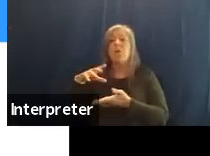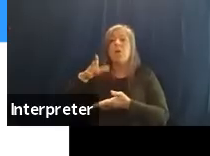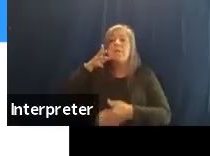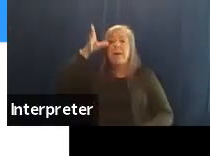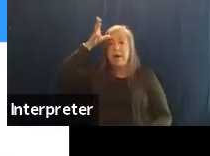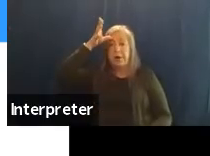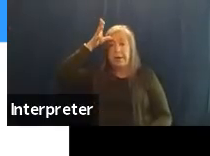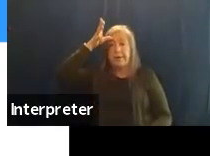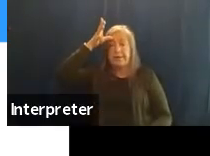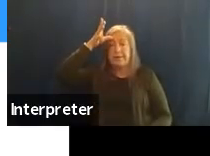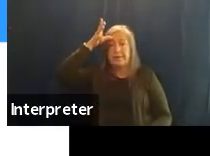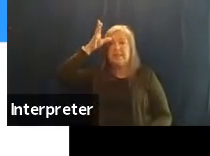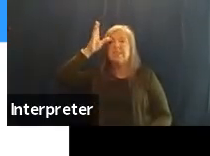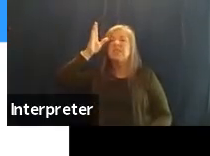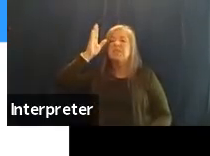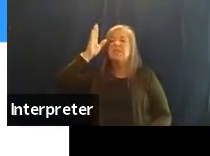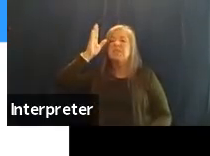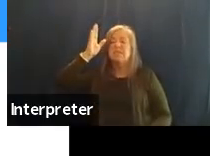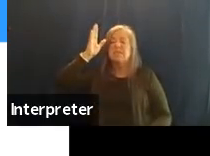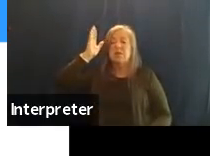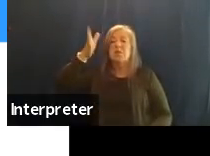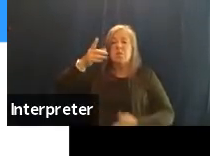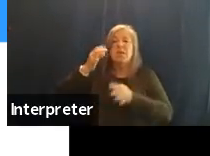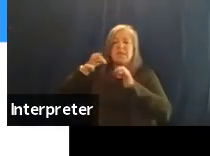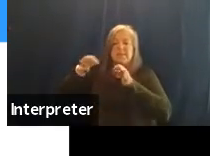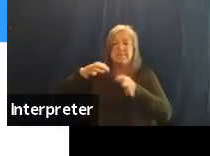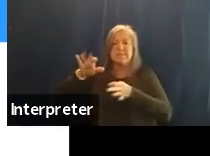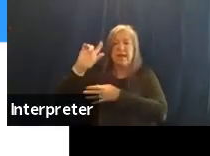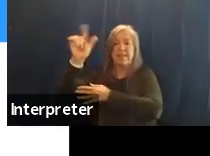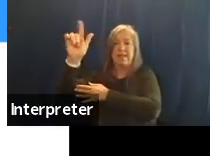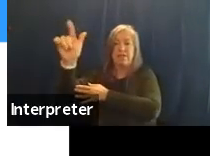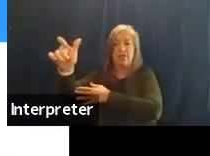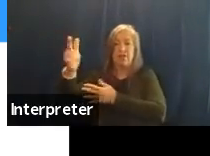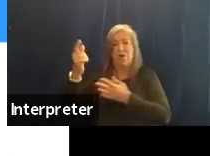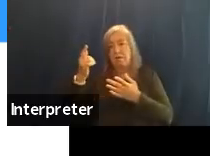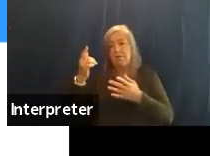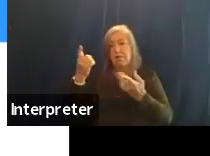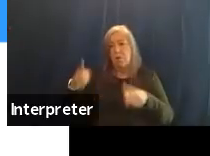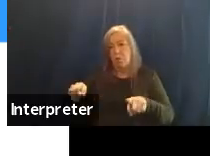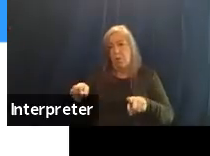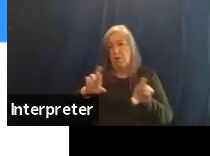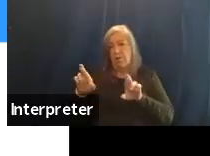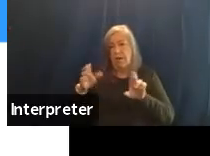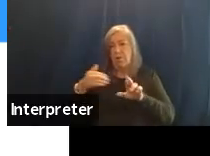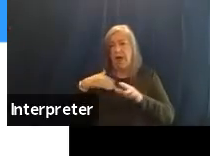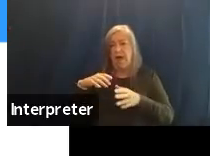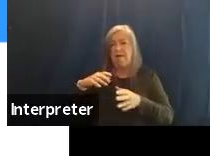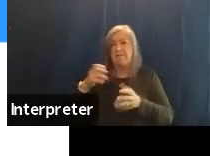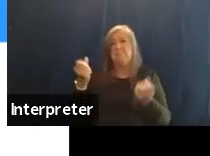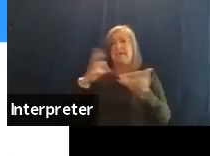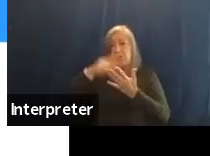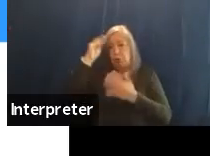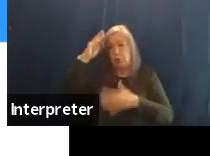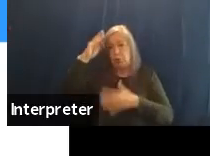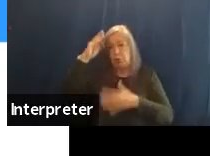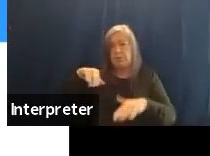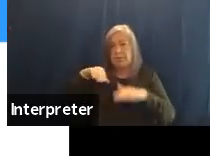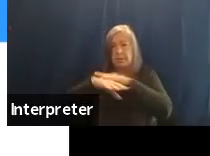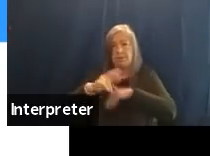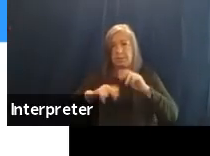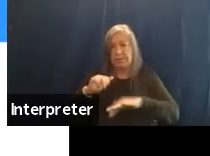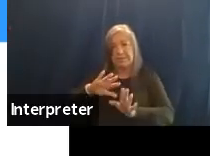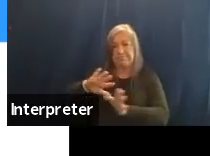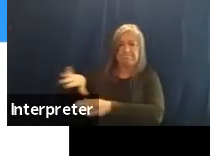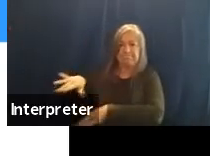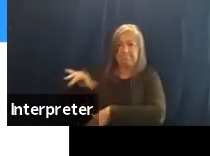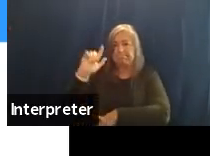that'll come later as we get closer to having lots of students in the building. So Becky, so we're not going to actually